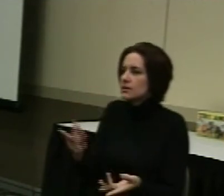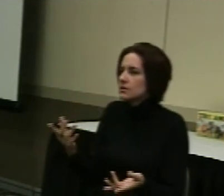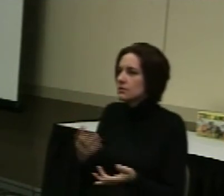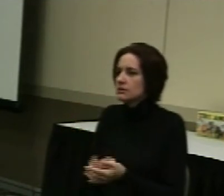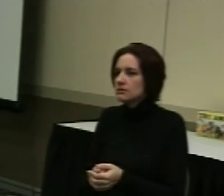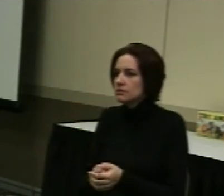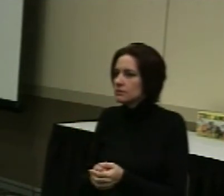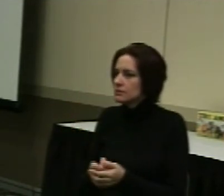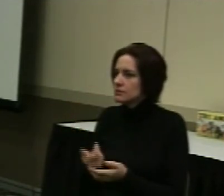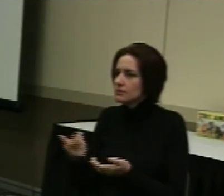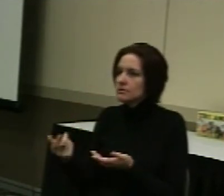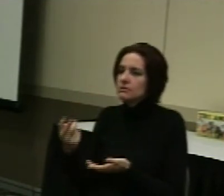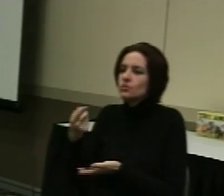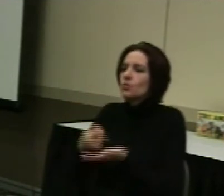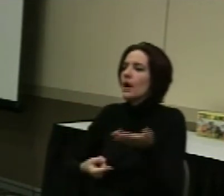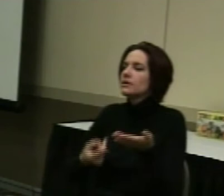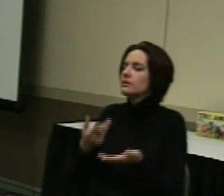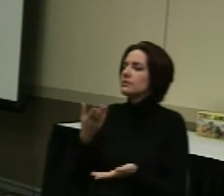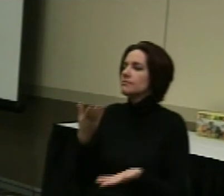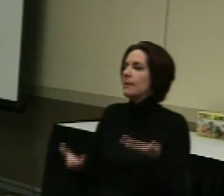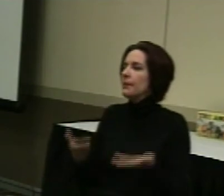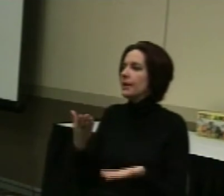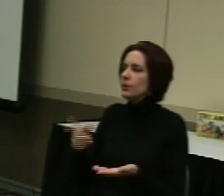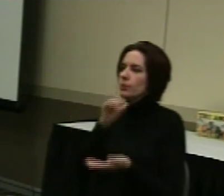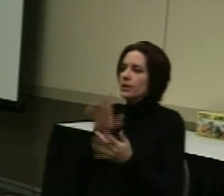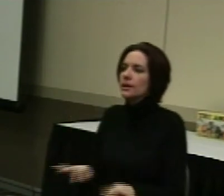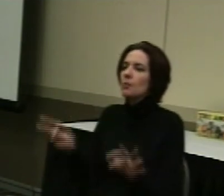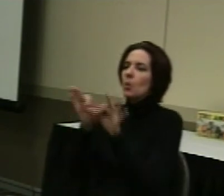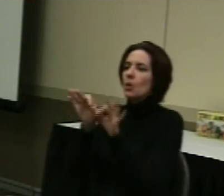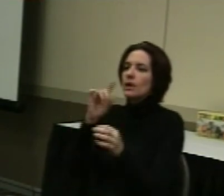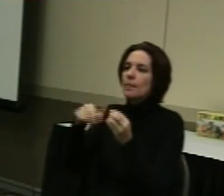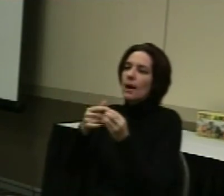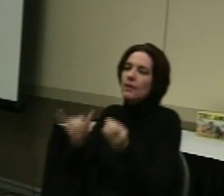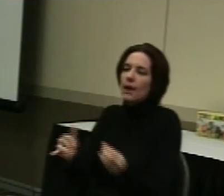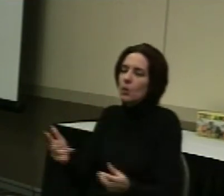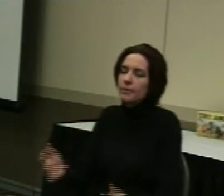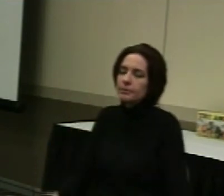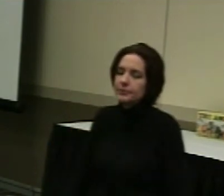that might indeed be rather crucial about that?